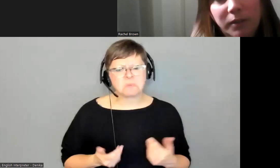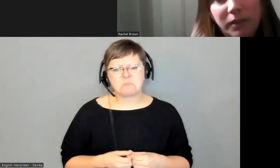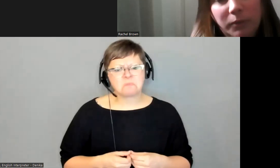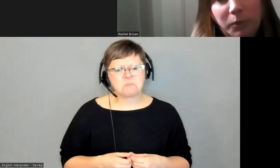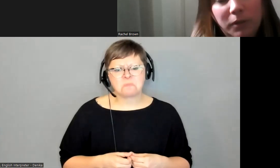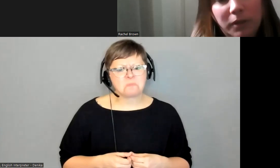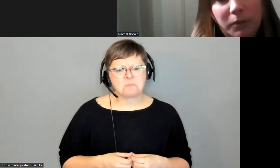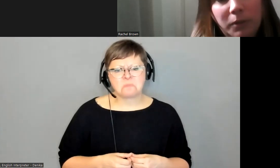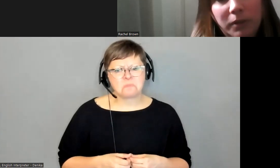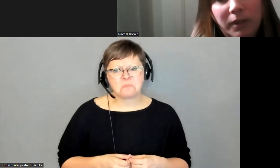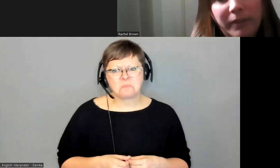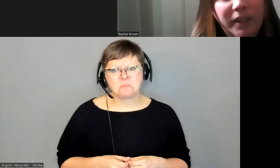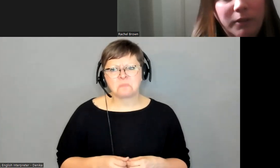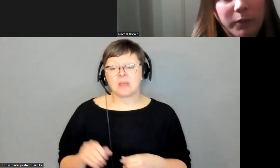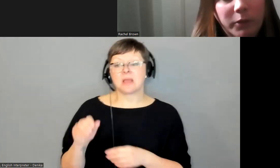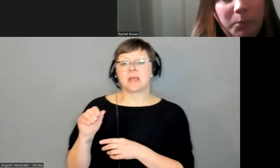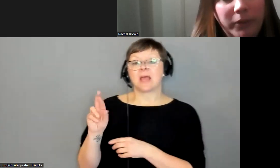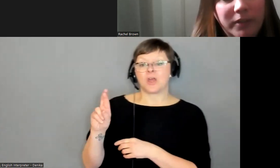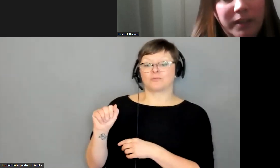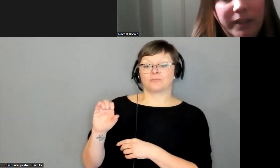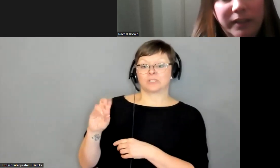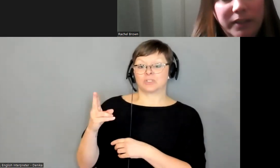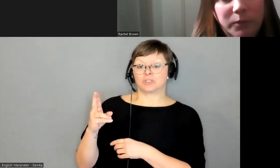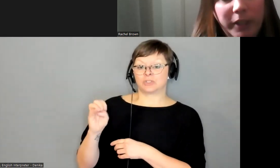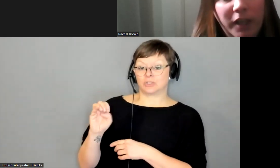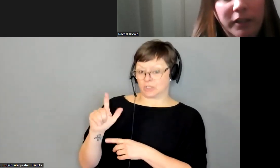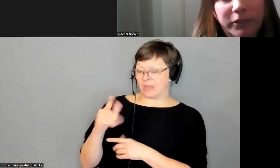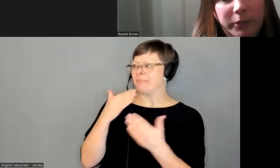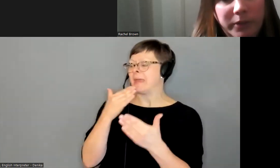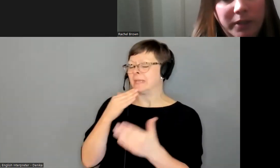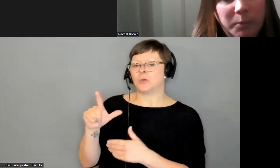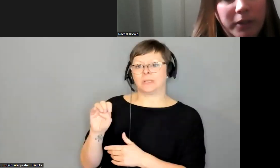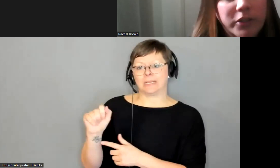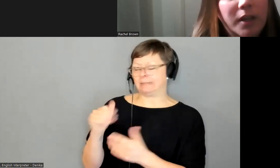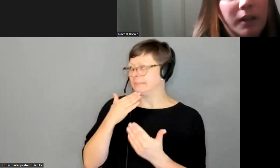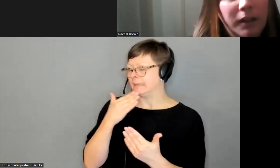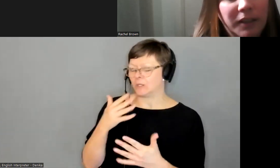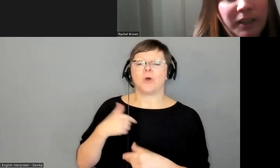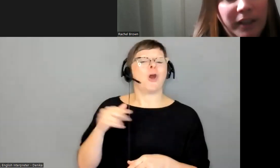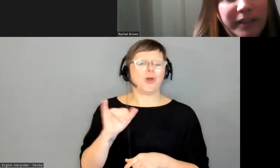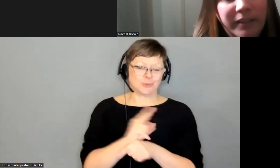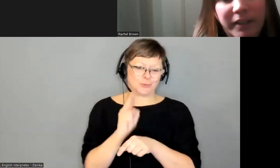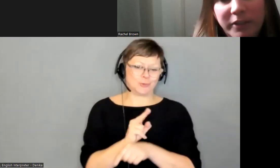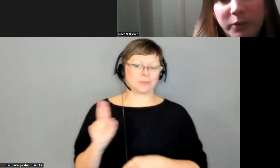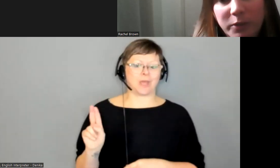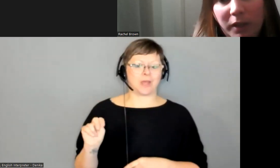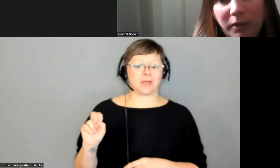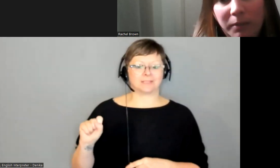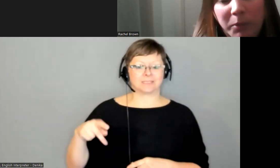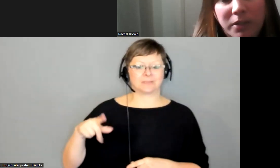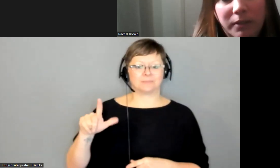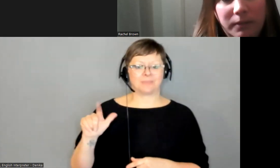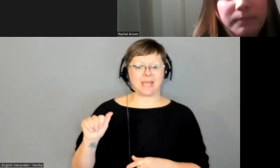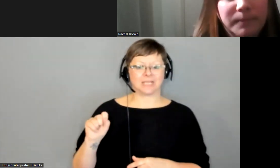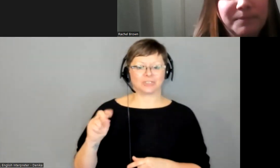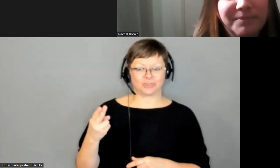TikTok or thank you for those points, Lee. I think that's great. I also use Unsplash a lot there too as well. Save